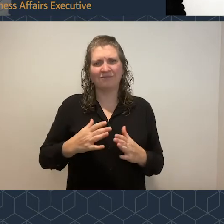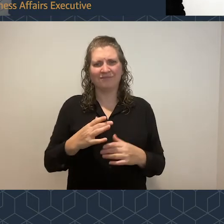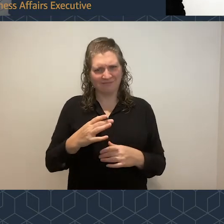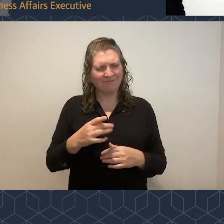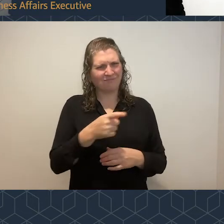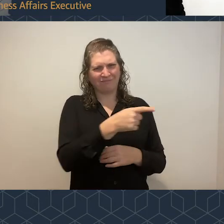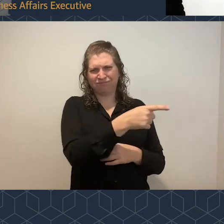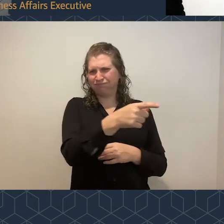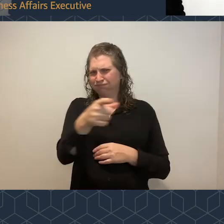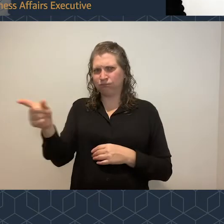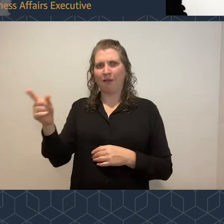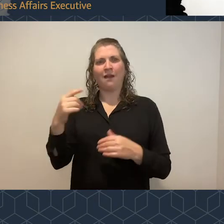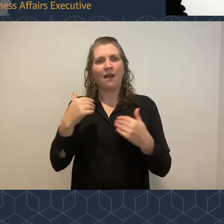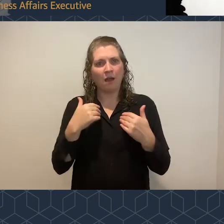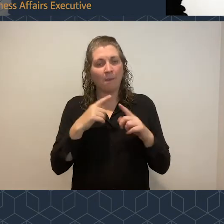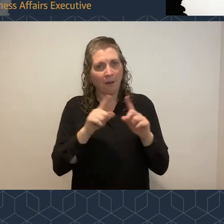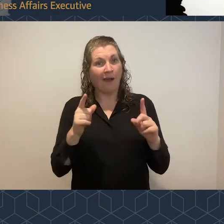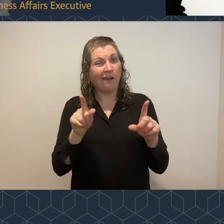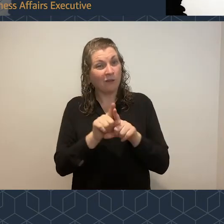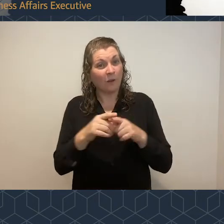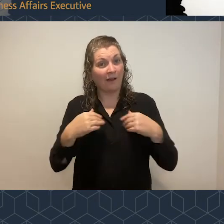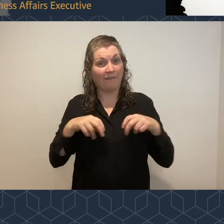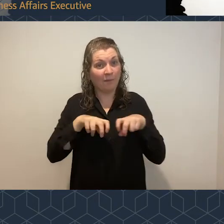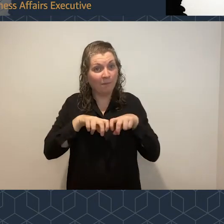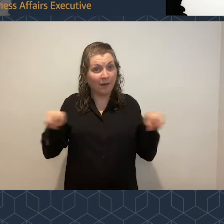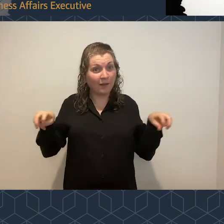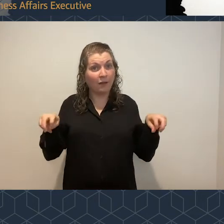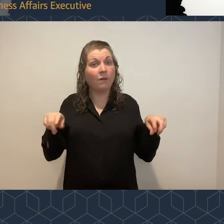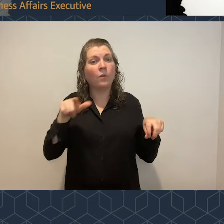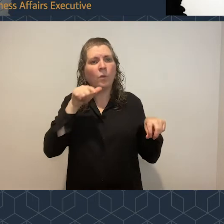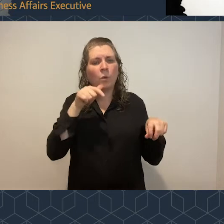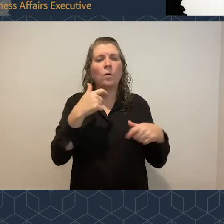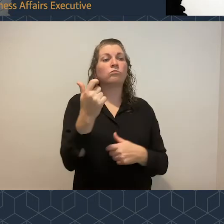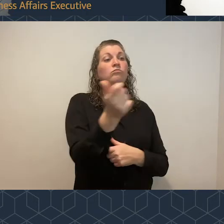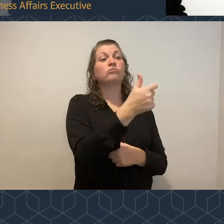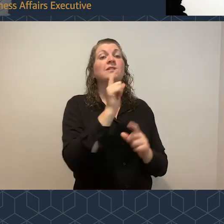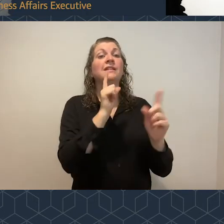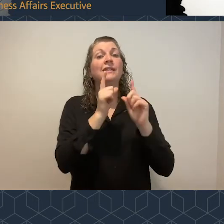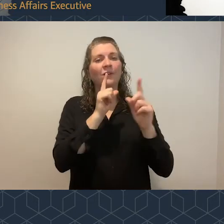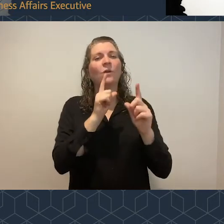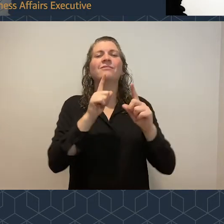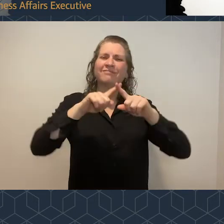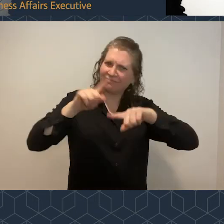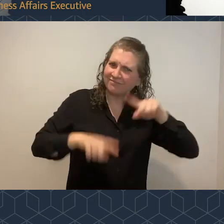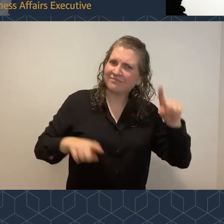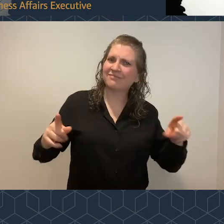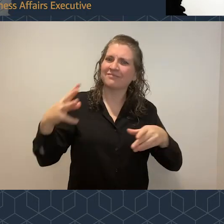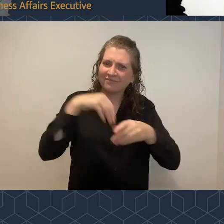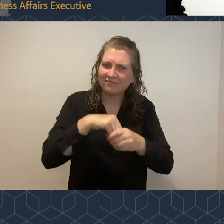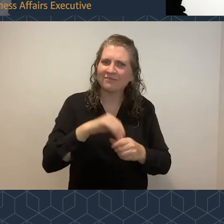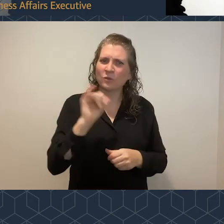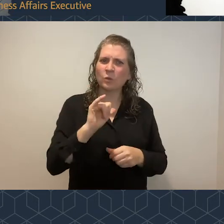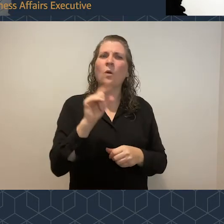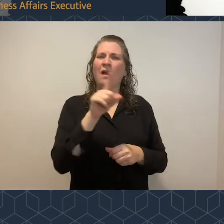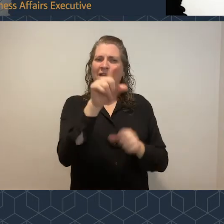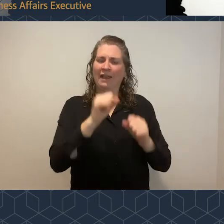team. That's awesome. And then Marjorie, what is the most challenging leadership principle to focus on in your